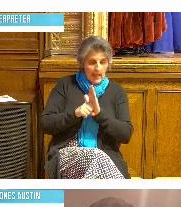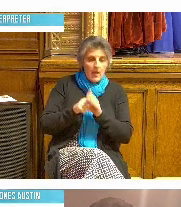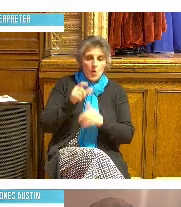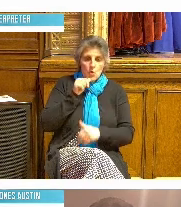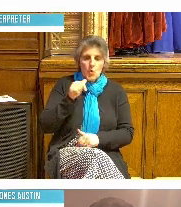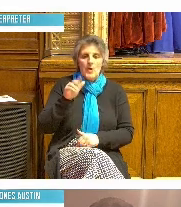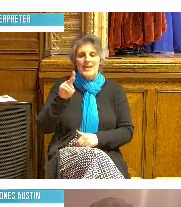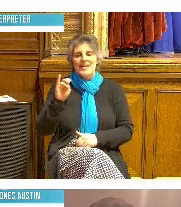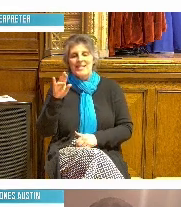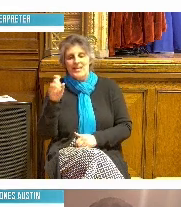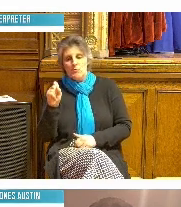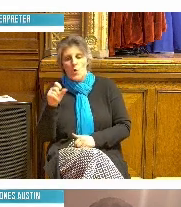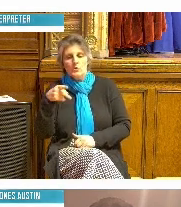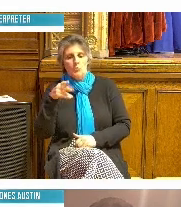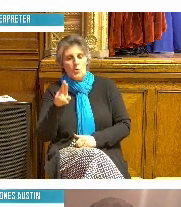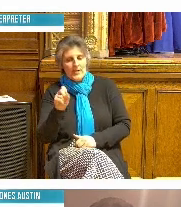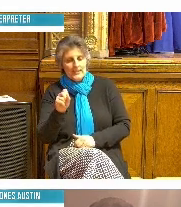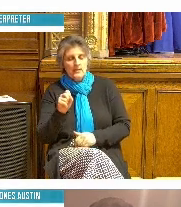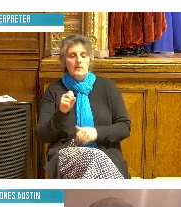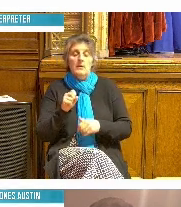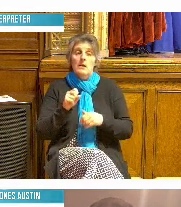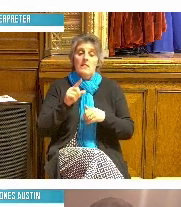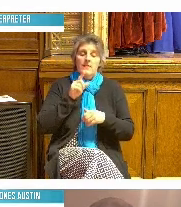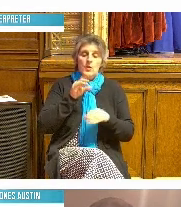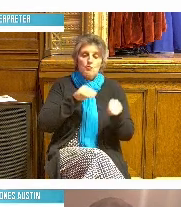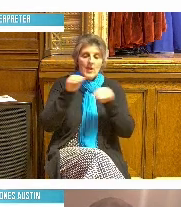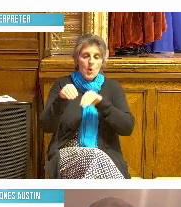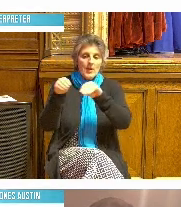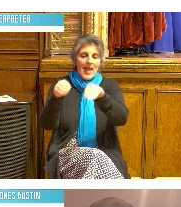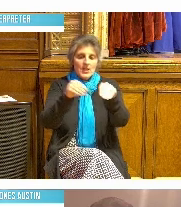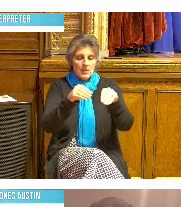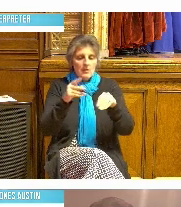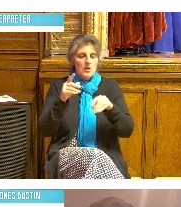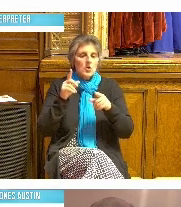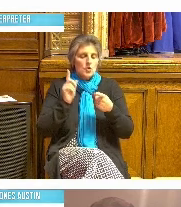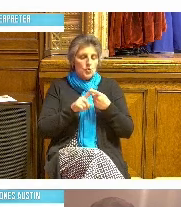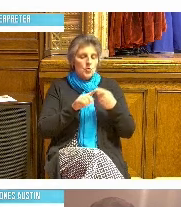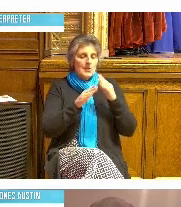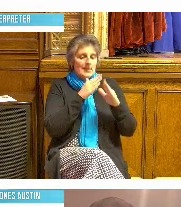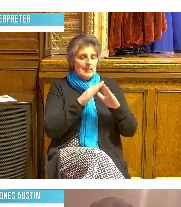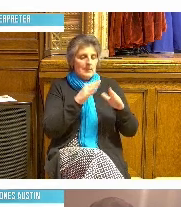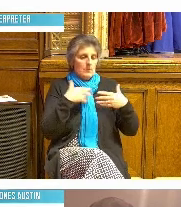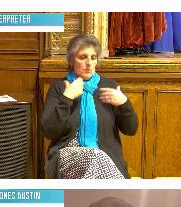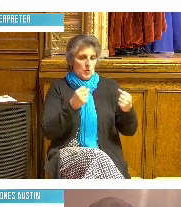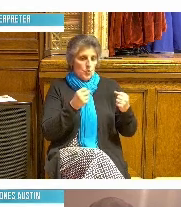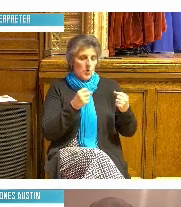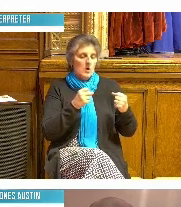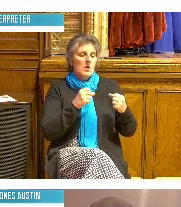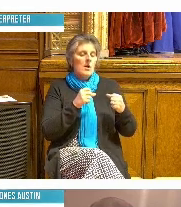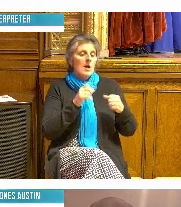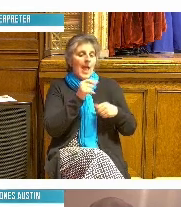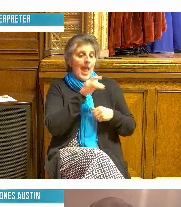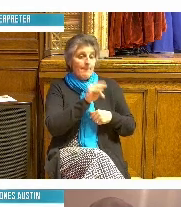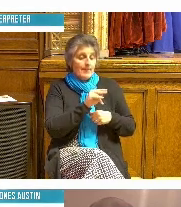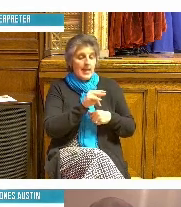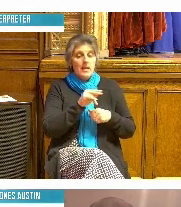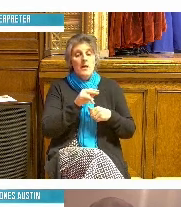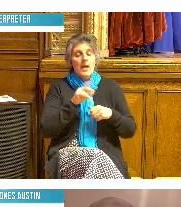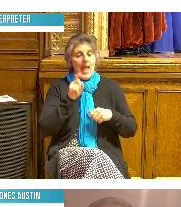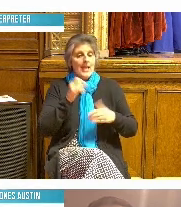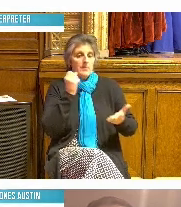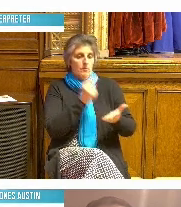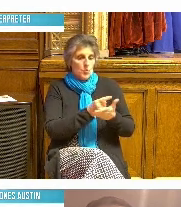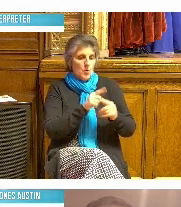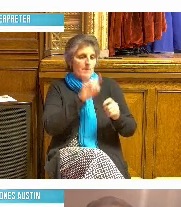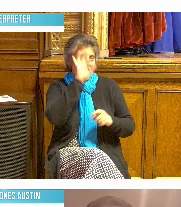Negroes and Puerto Ricans. The relocation plans submitted to the Urban Renewal Administration and then approved by that federal agency